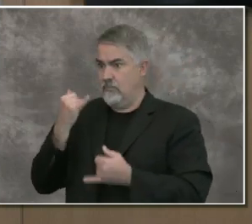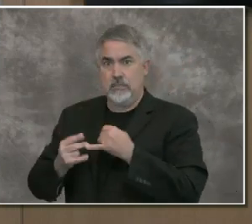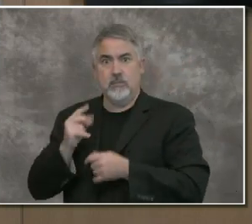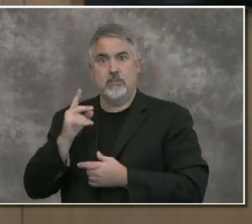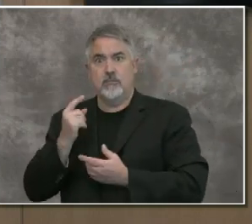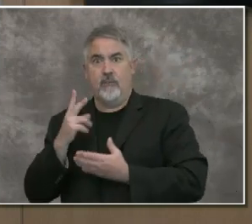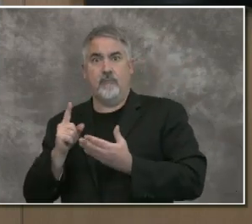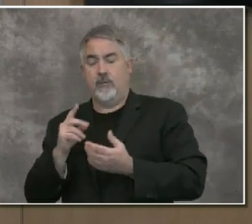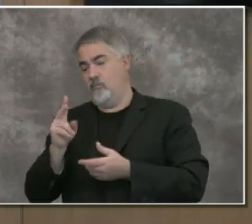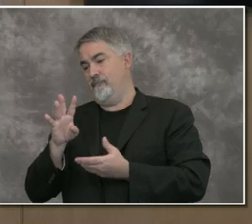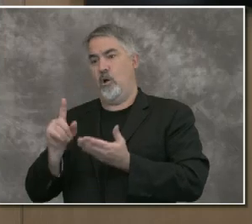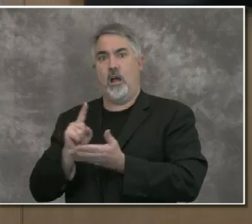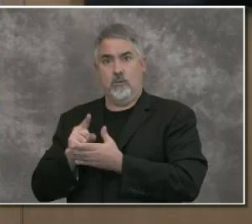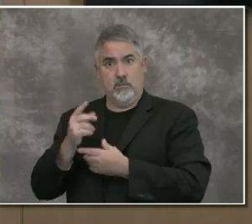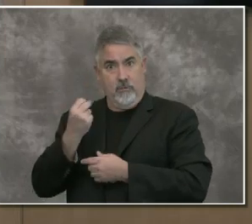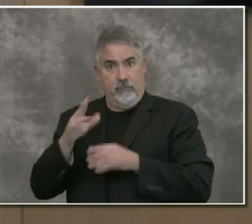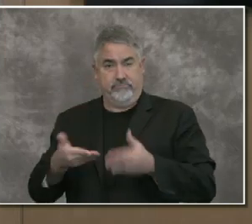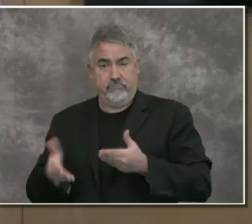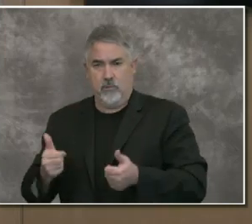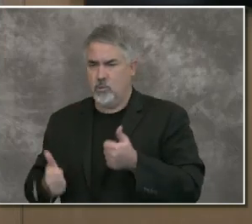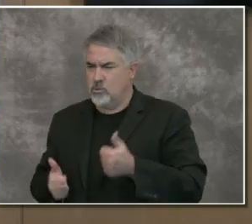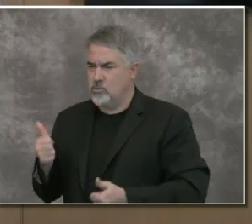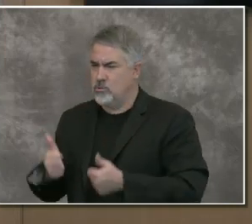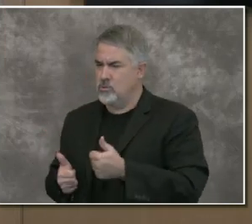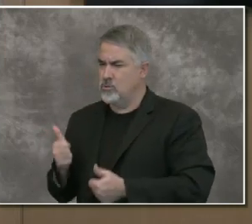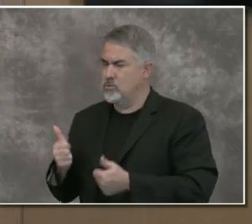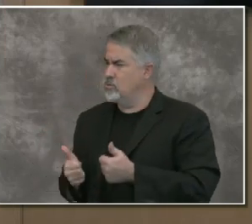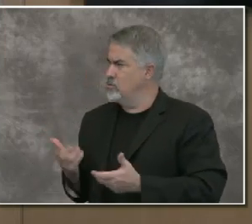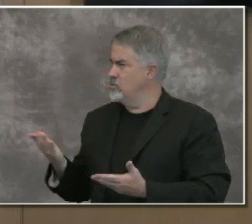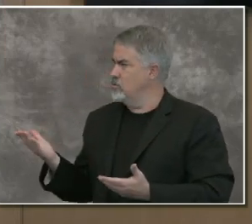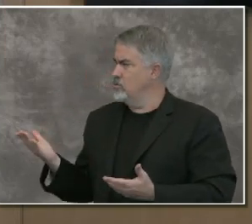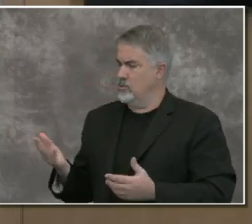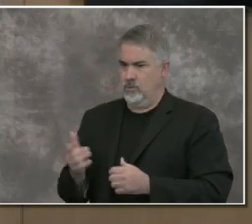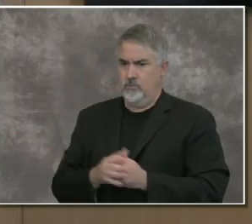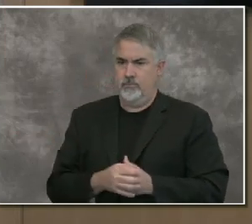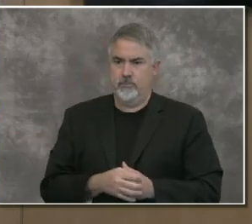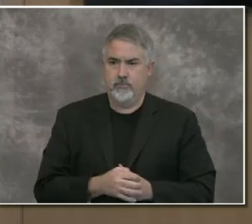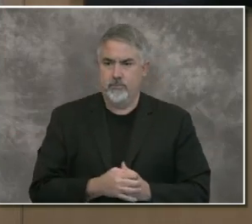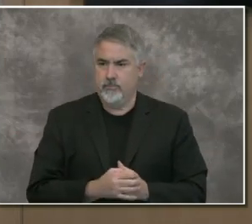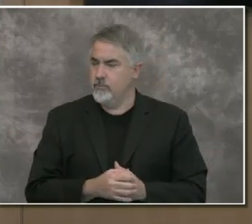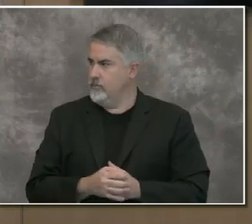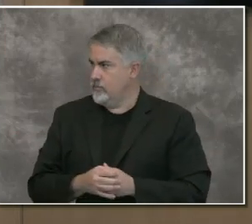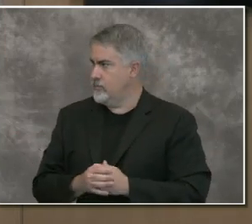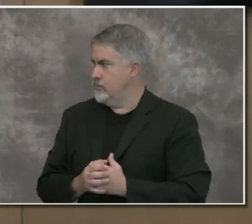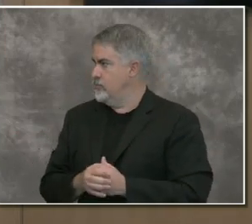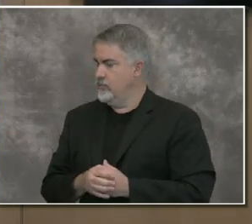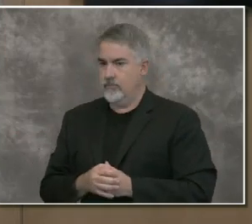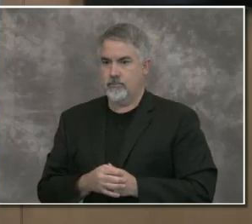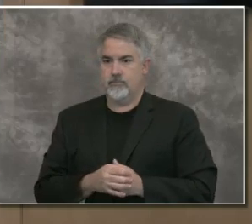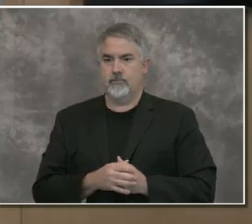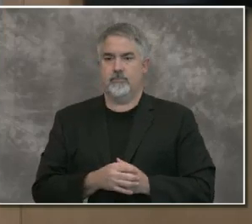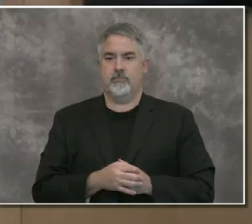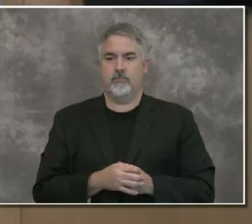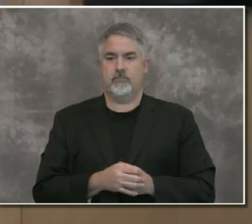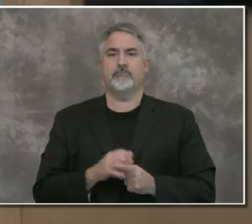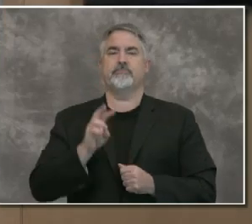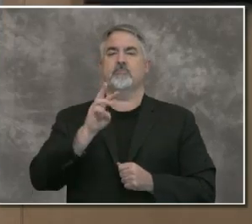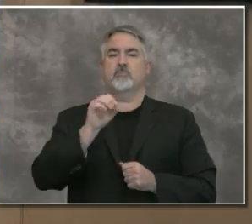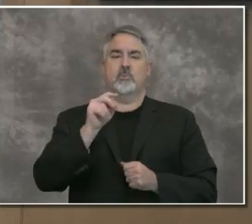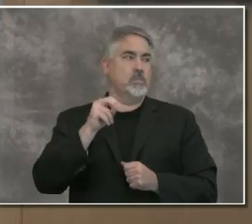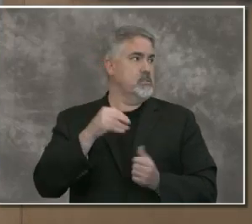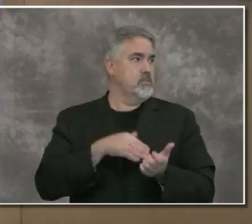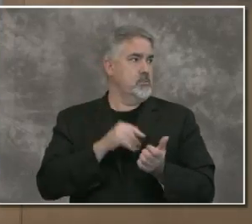and, you know, it's just being reported today to you guys? Okay, Dr. Wooten will answer that question.